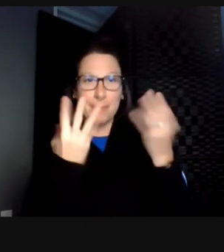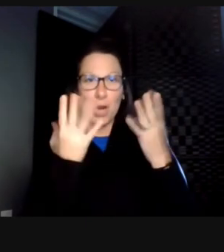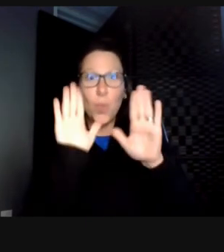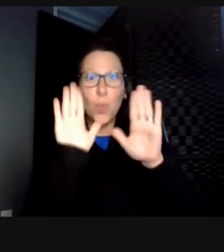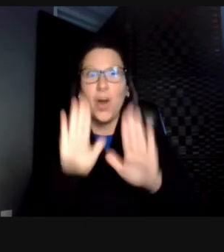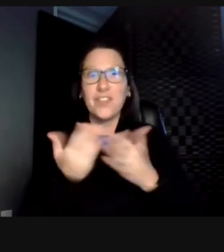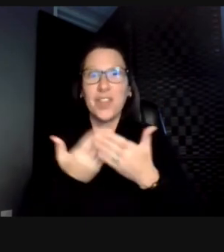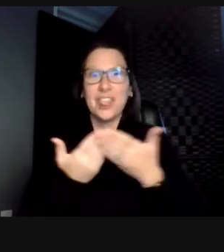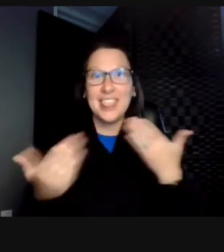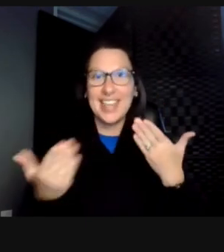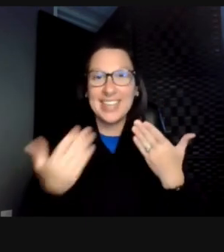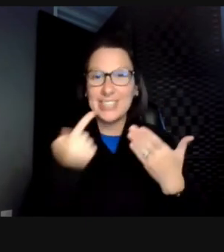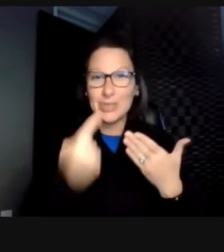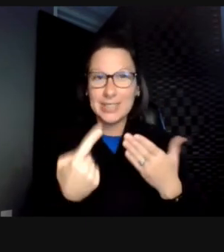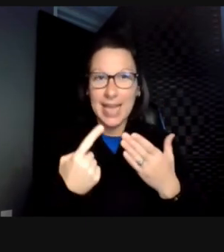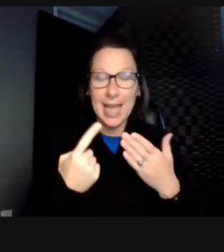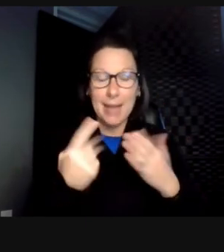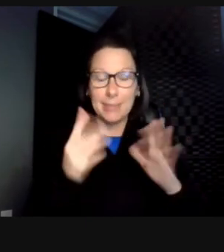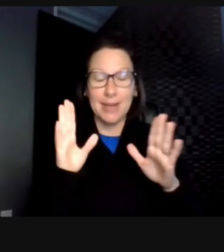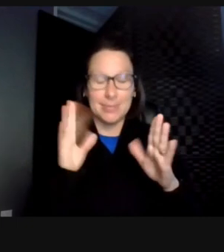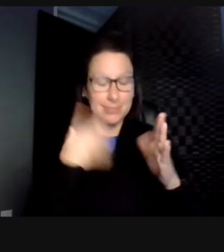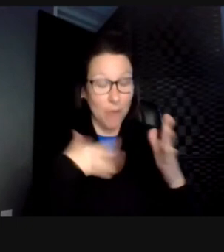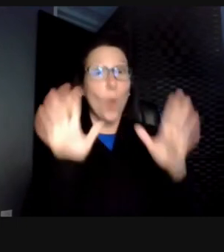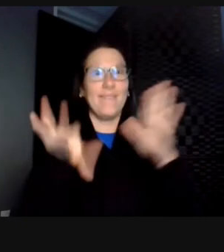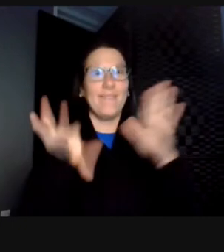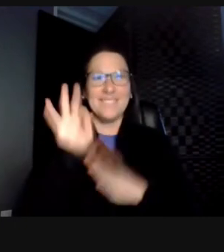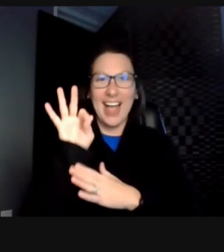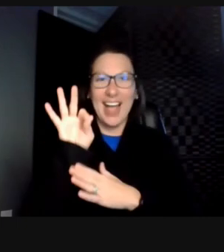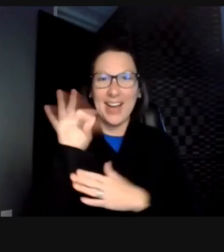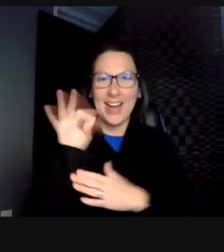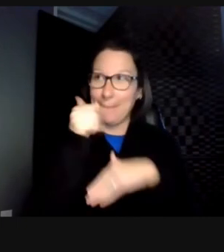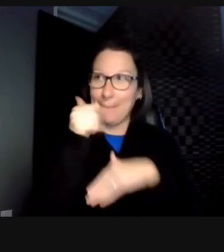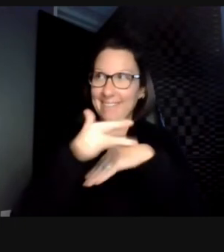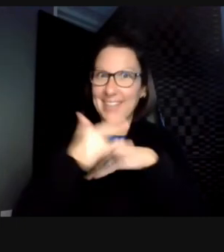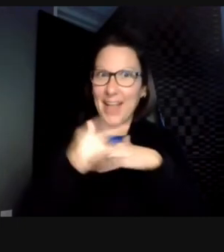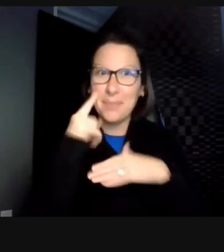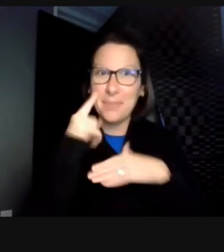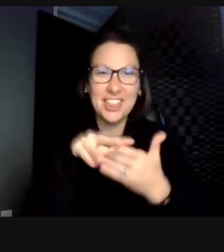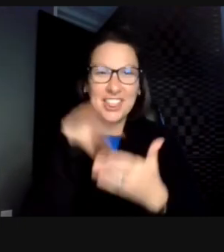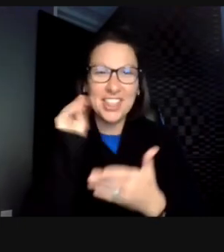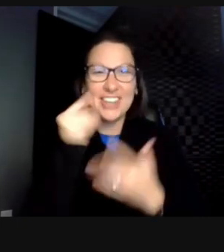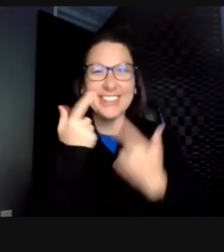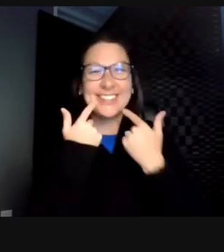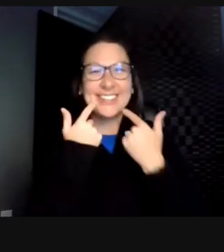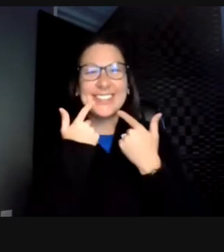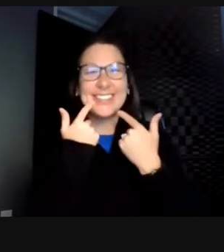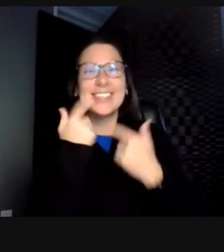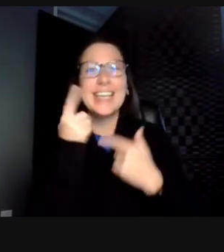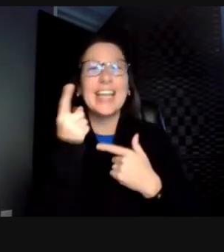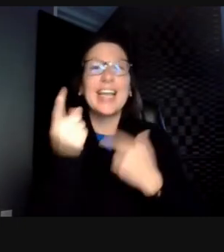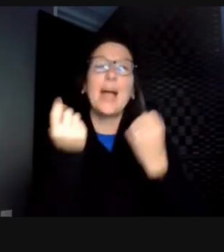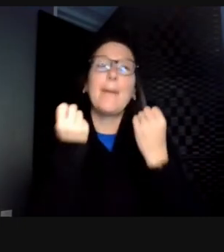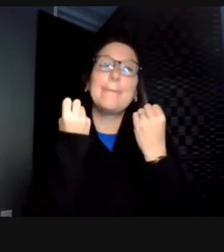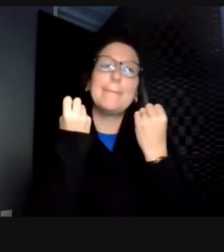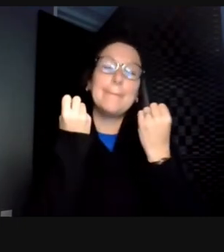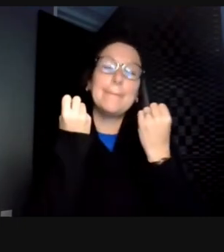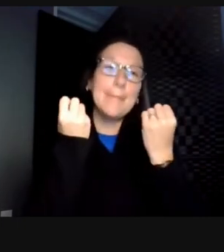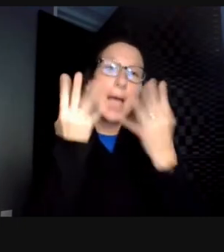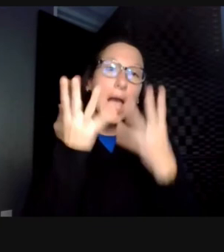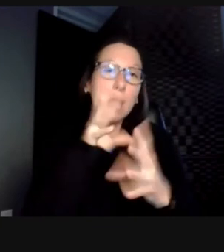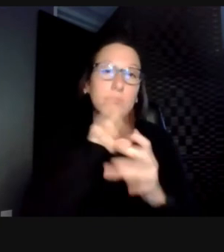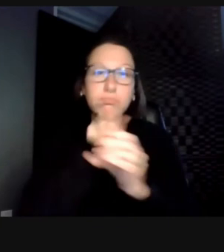because I'm not available for learning, so I had to find my list. Chris Russell wears many hats, but one of them is he